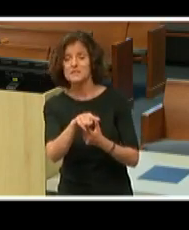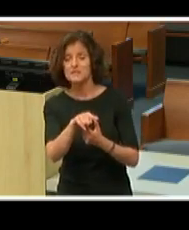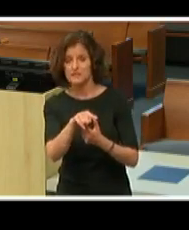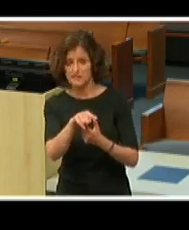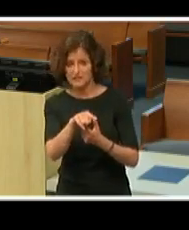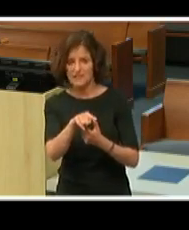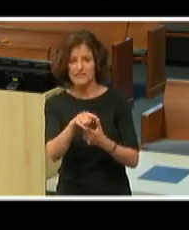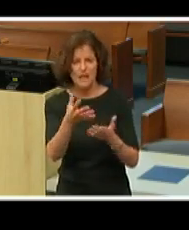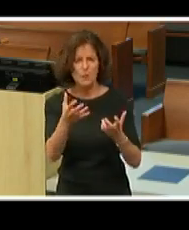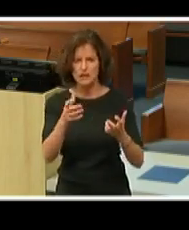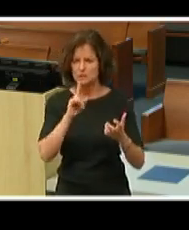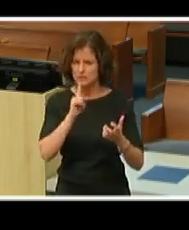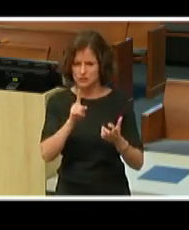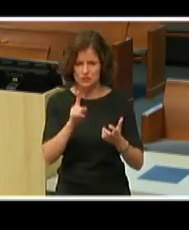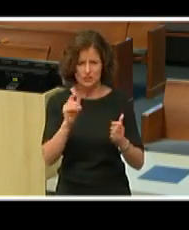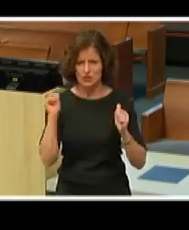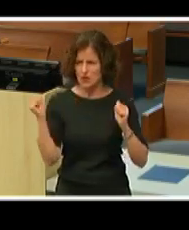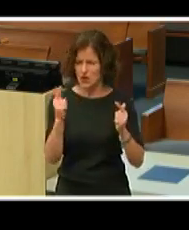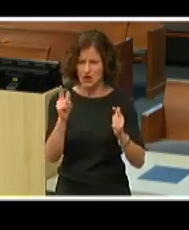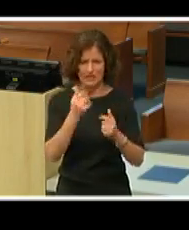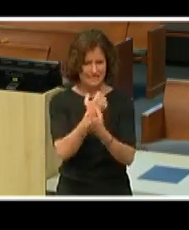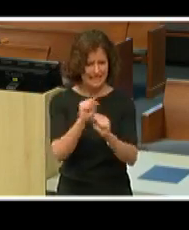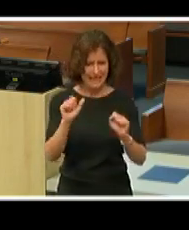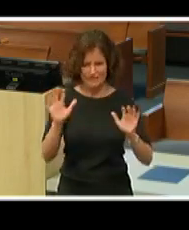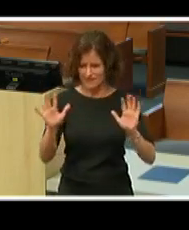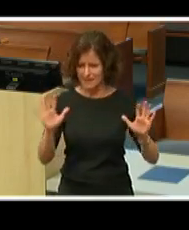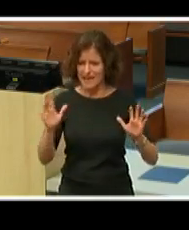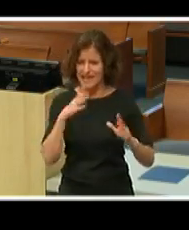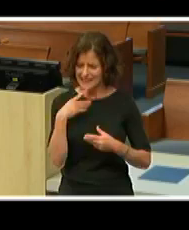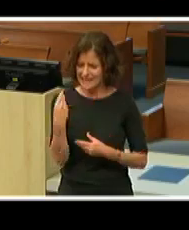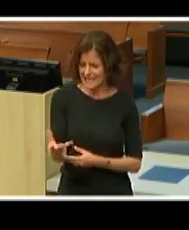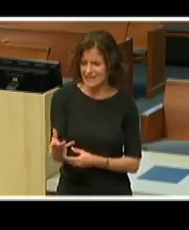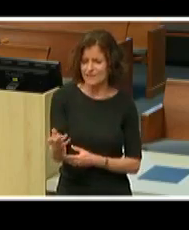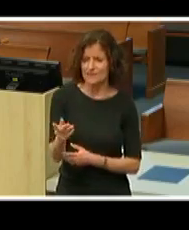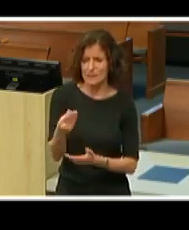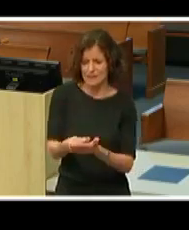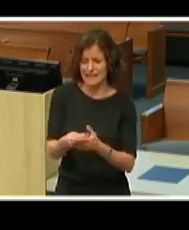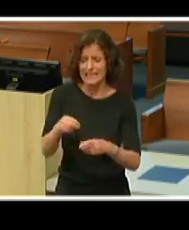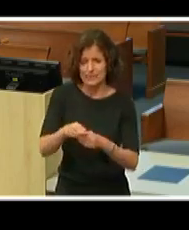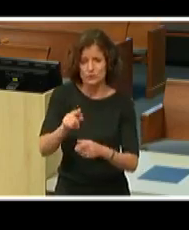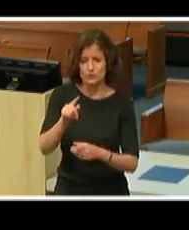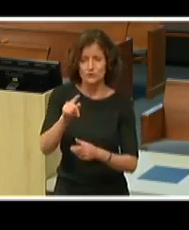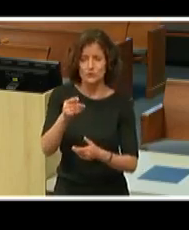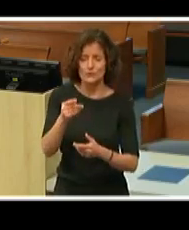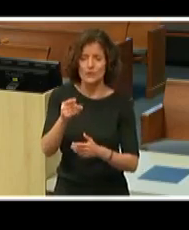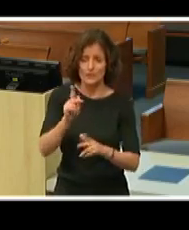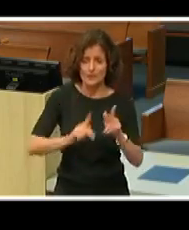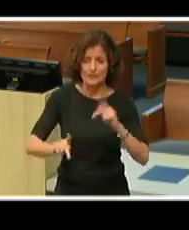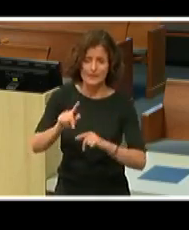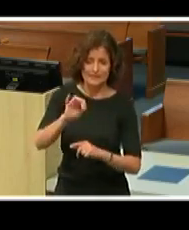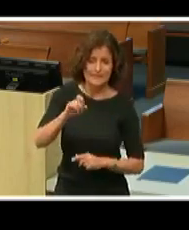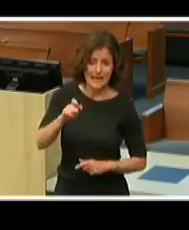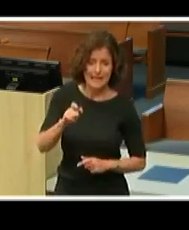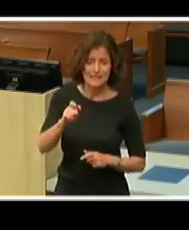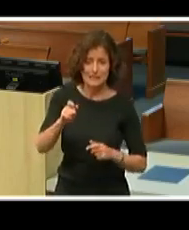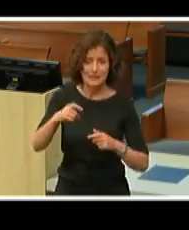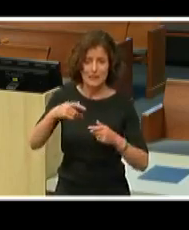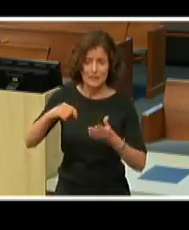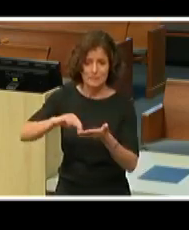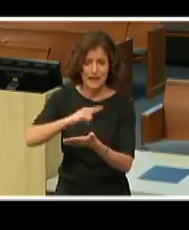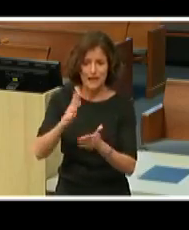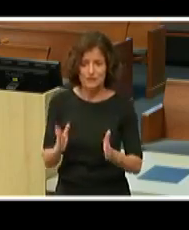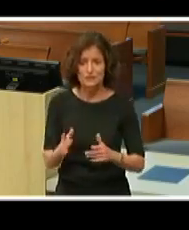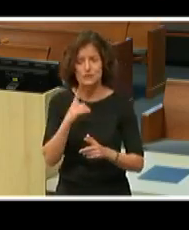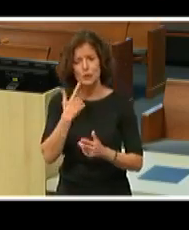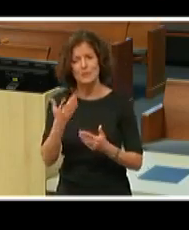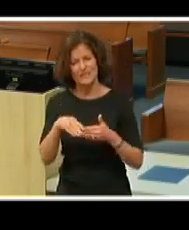if they just want to make sure that everyone's safe and they get the money into the hands of the taxpayers. And so I would just say be flexible as that money starts to